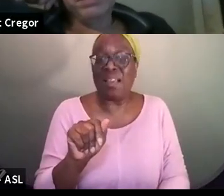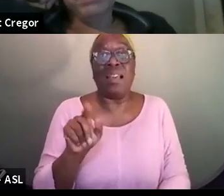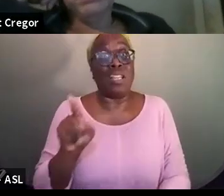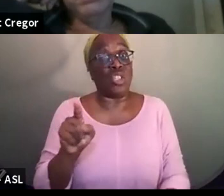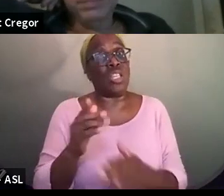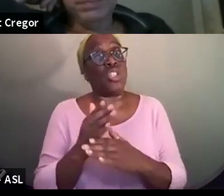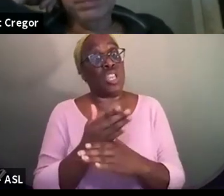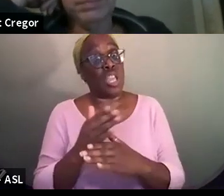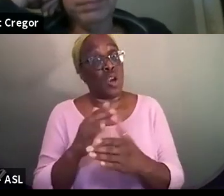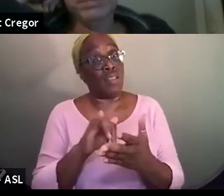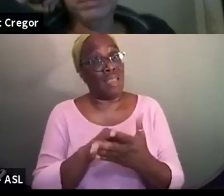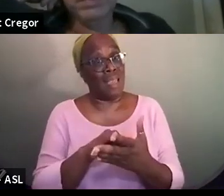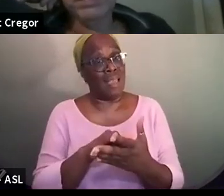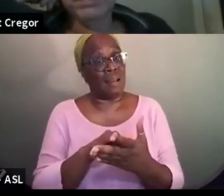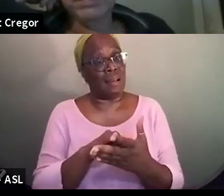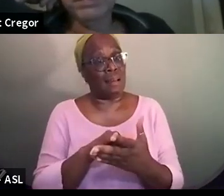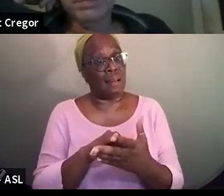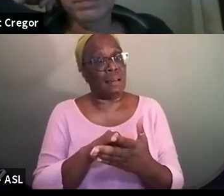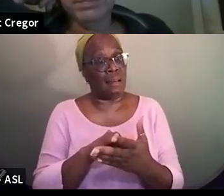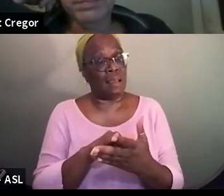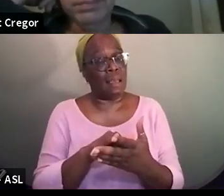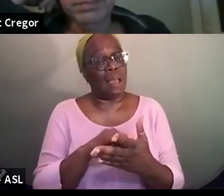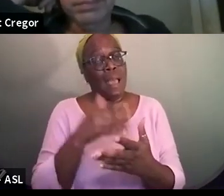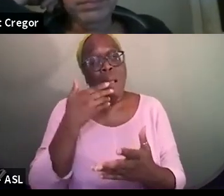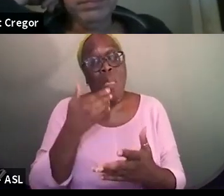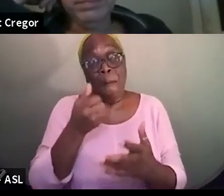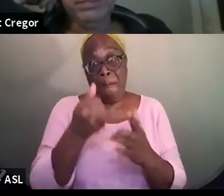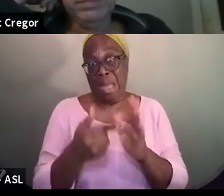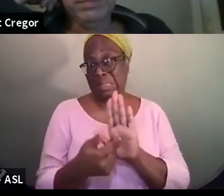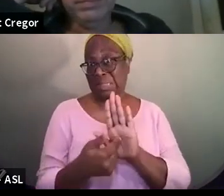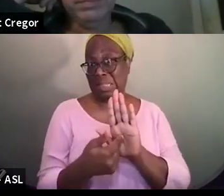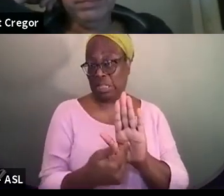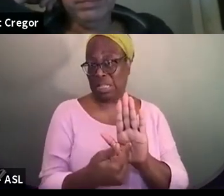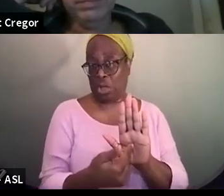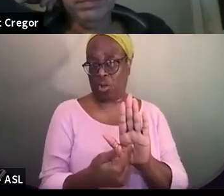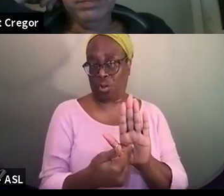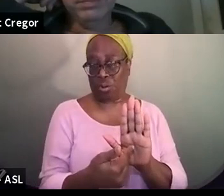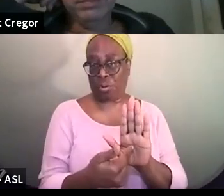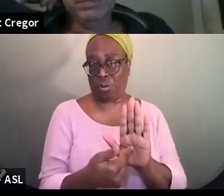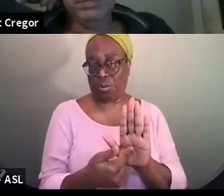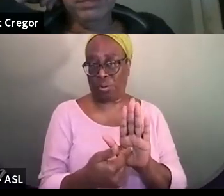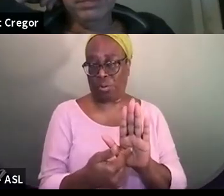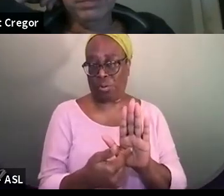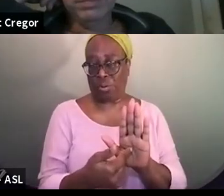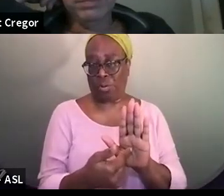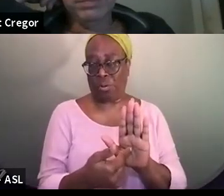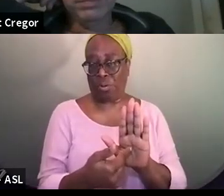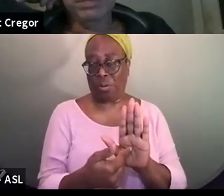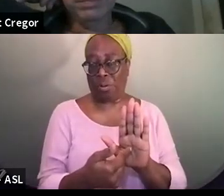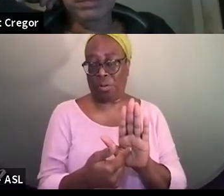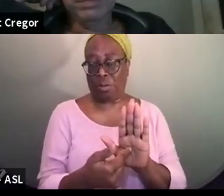shared that the best indicator in these types of